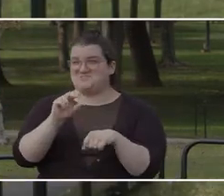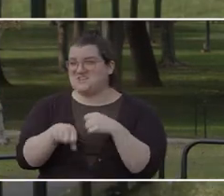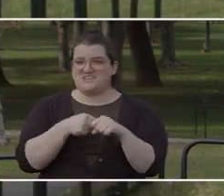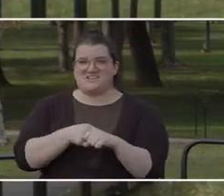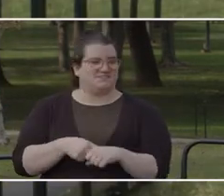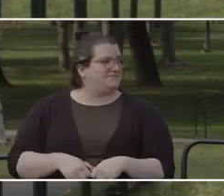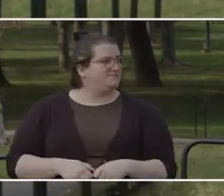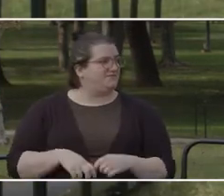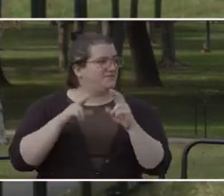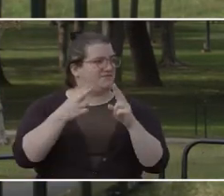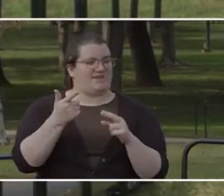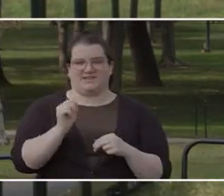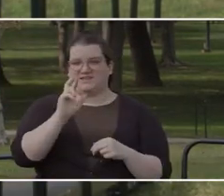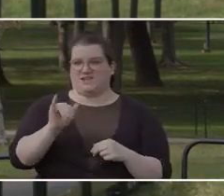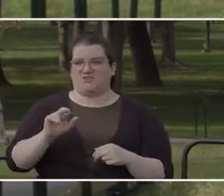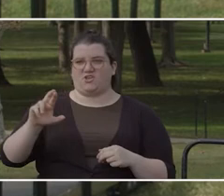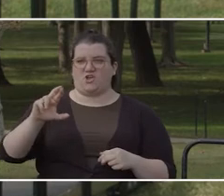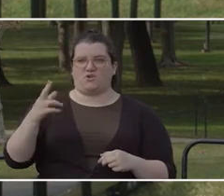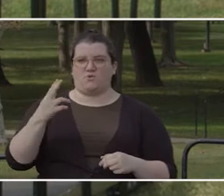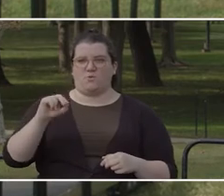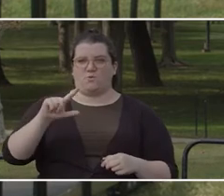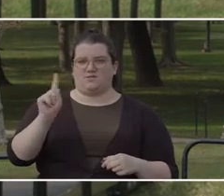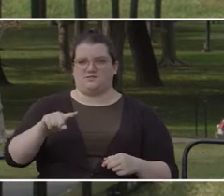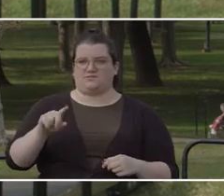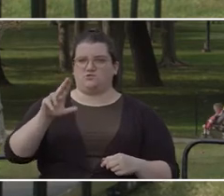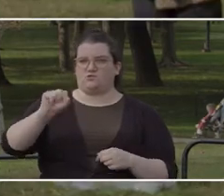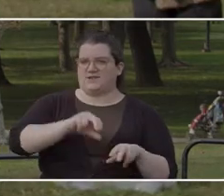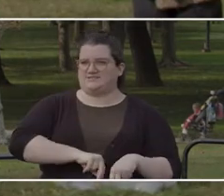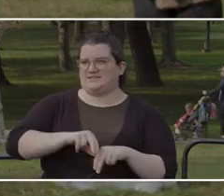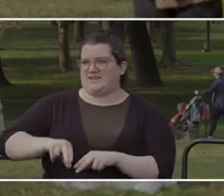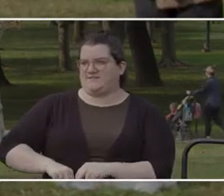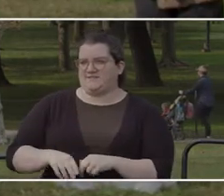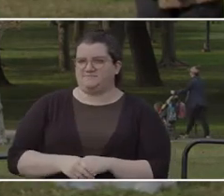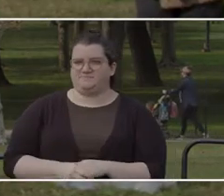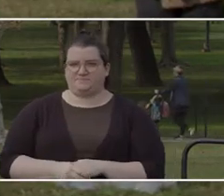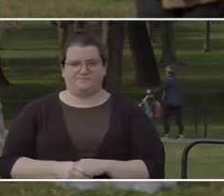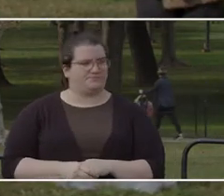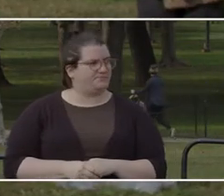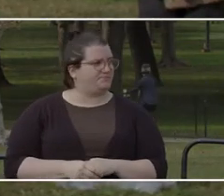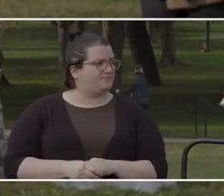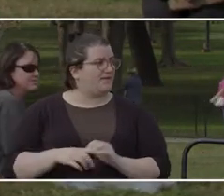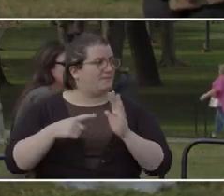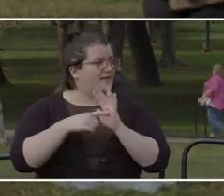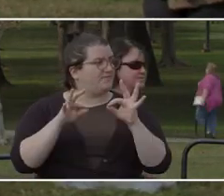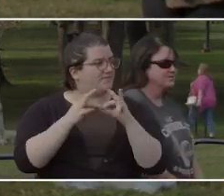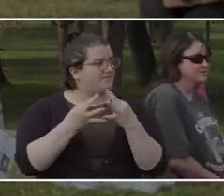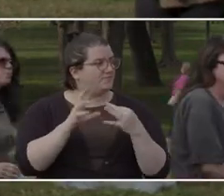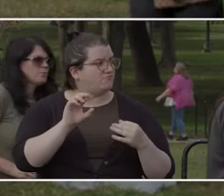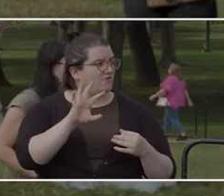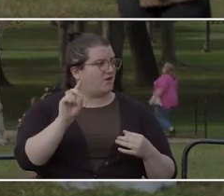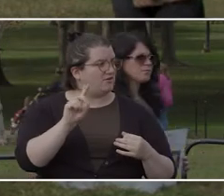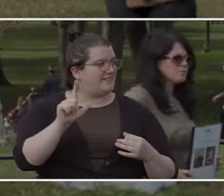In honor of Gary R. Olds, United States Navy. On behalf of the family of Ronald